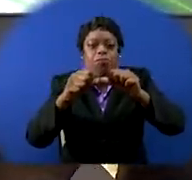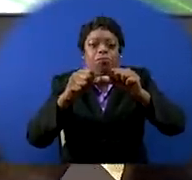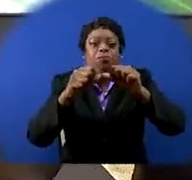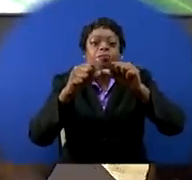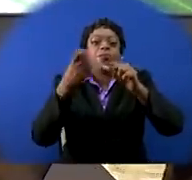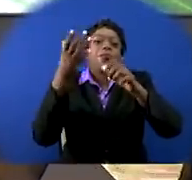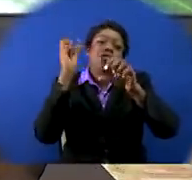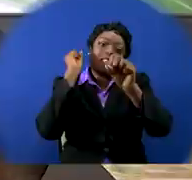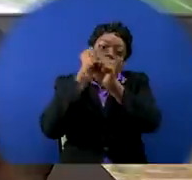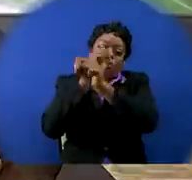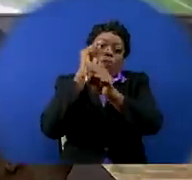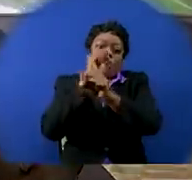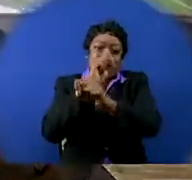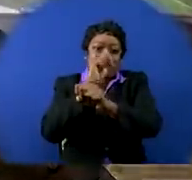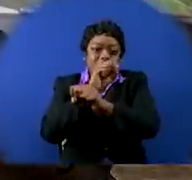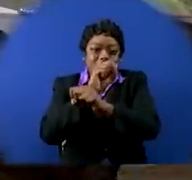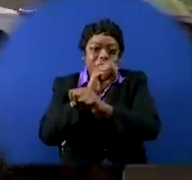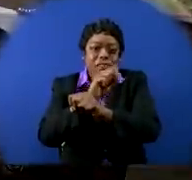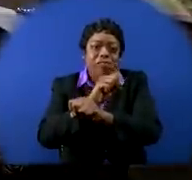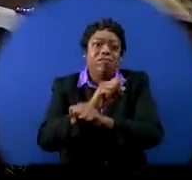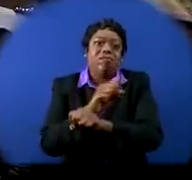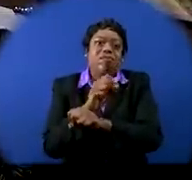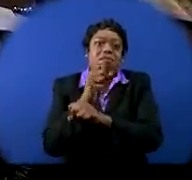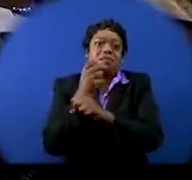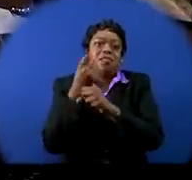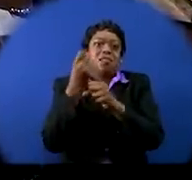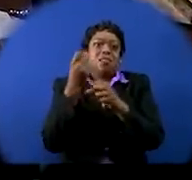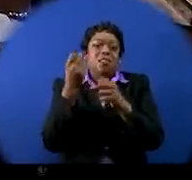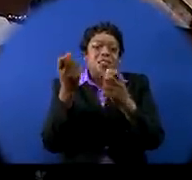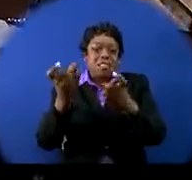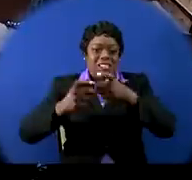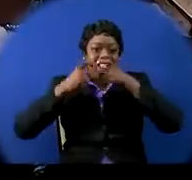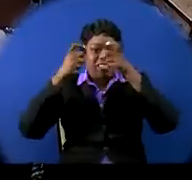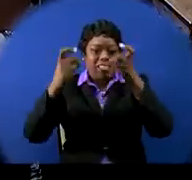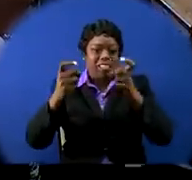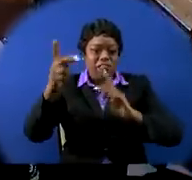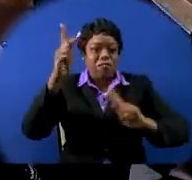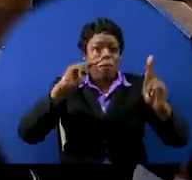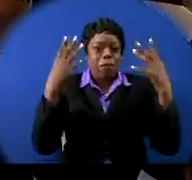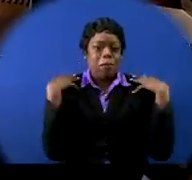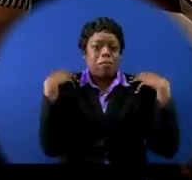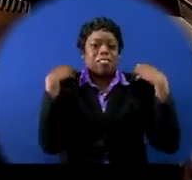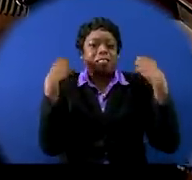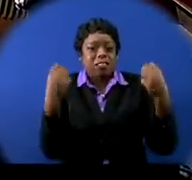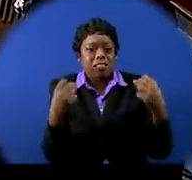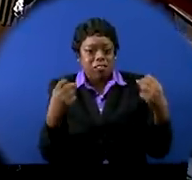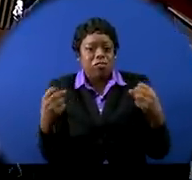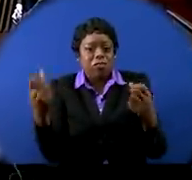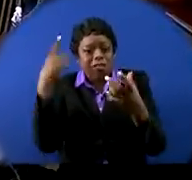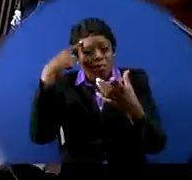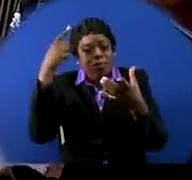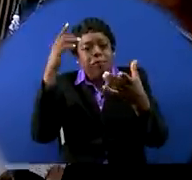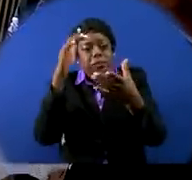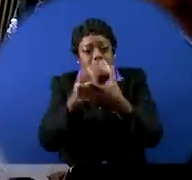while you work it out? Give your people the strength to believe